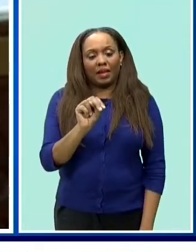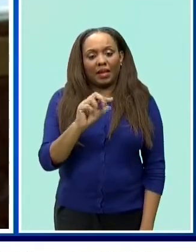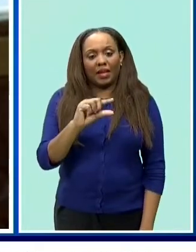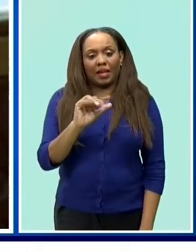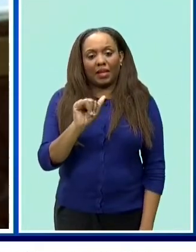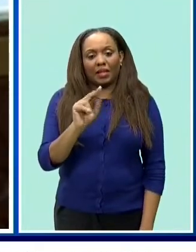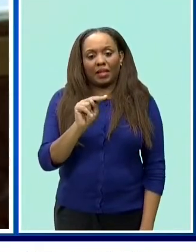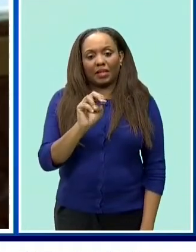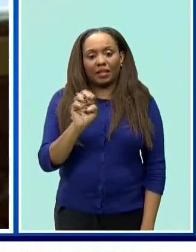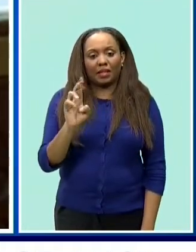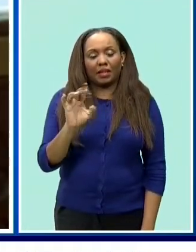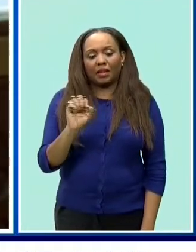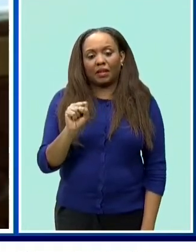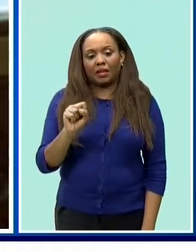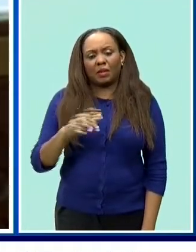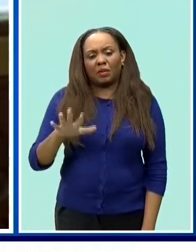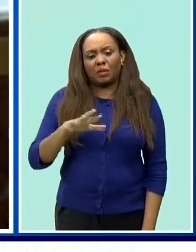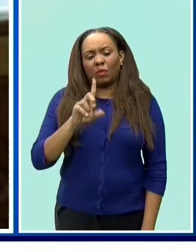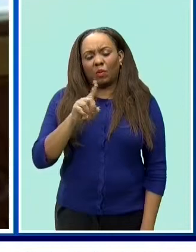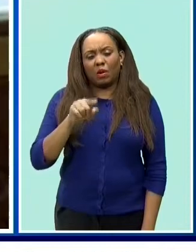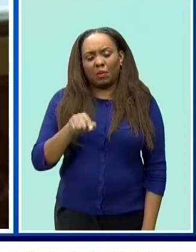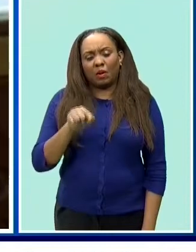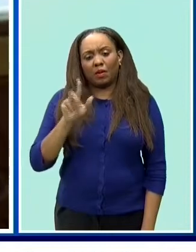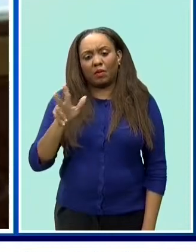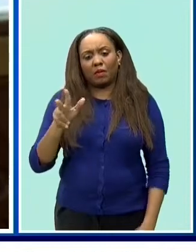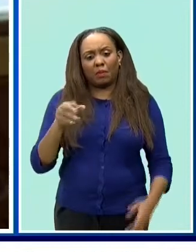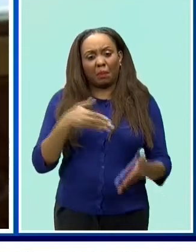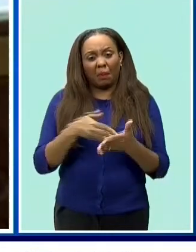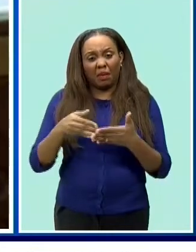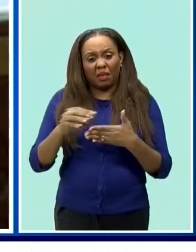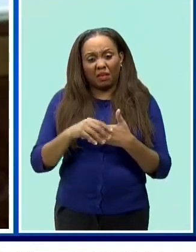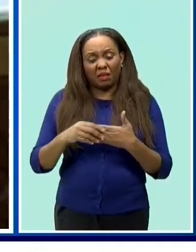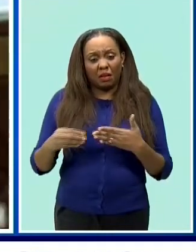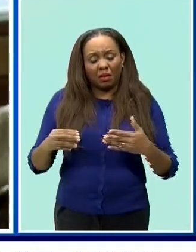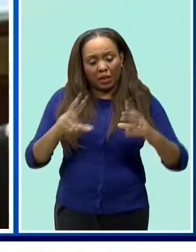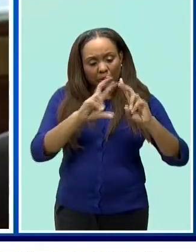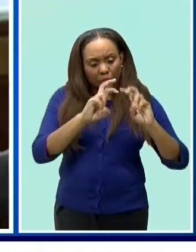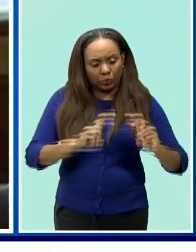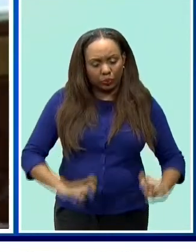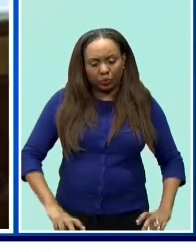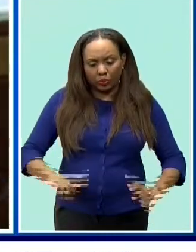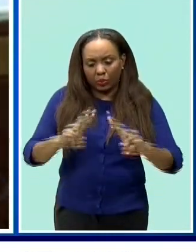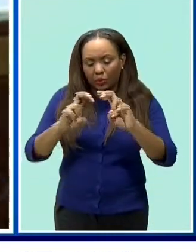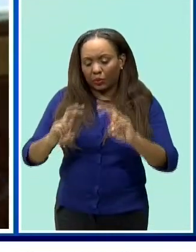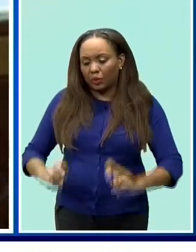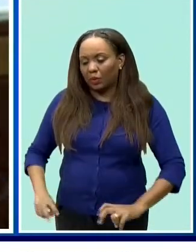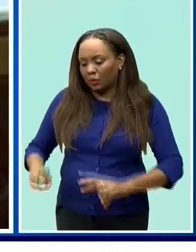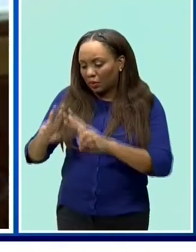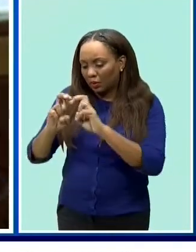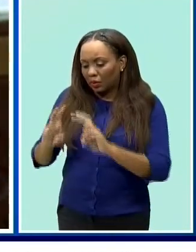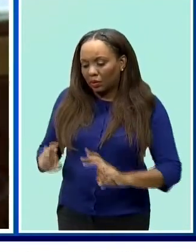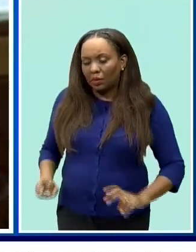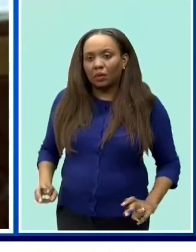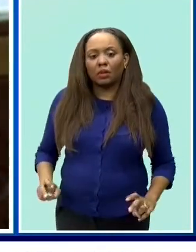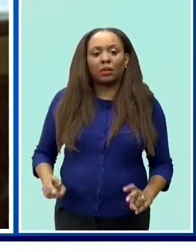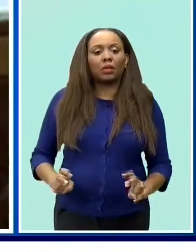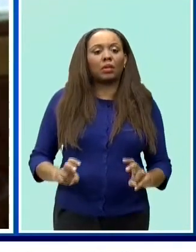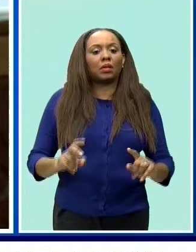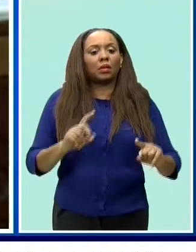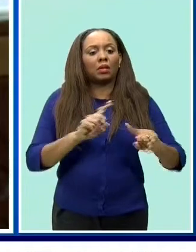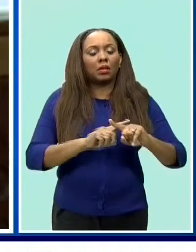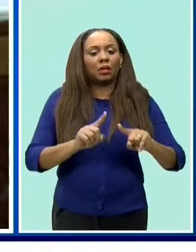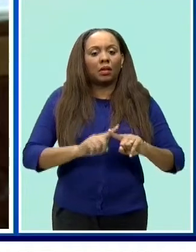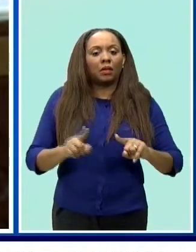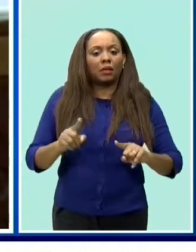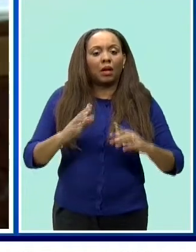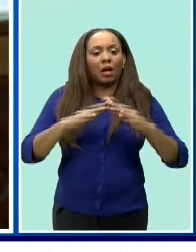of $1.3 million to carry out the assessment across the particular housing estates as it relates